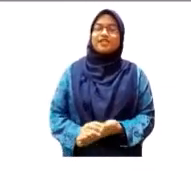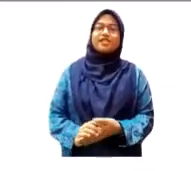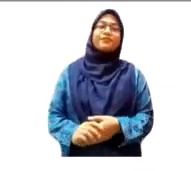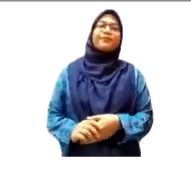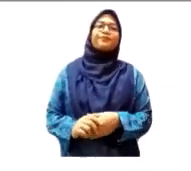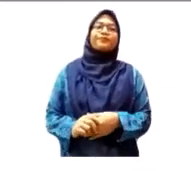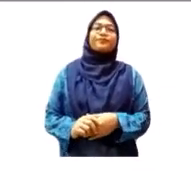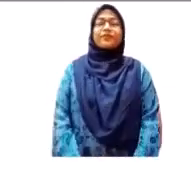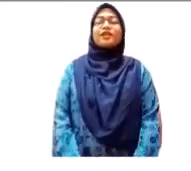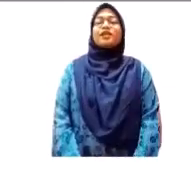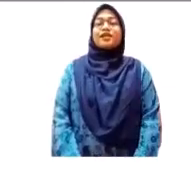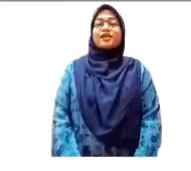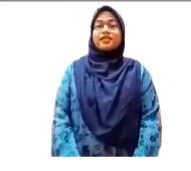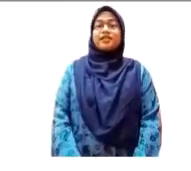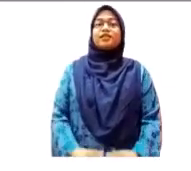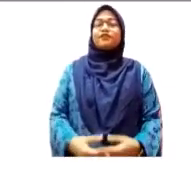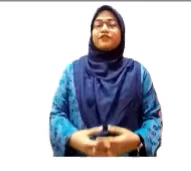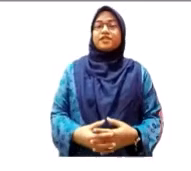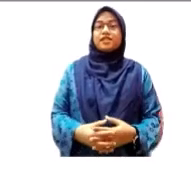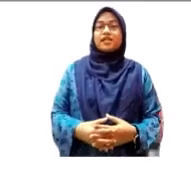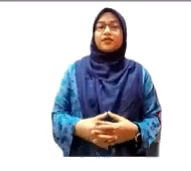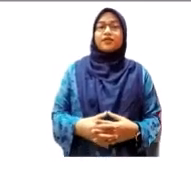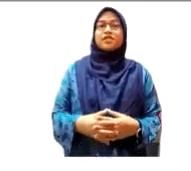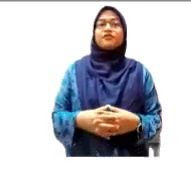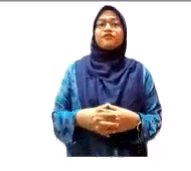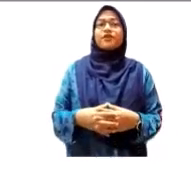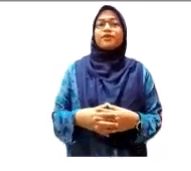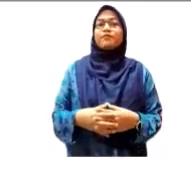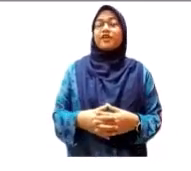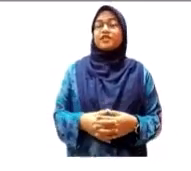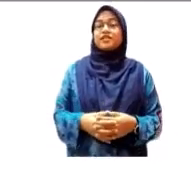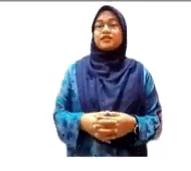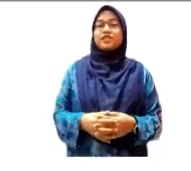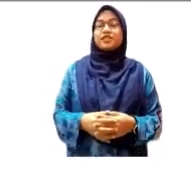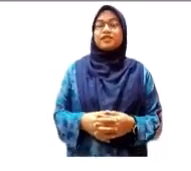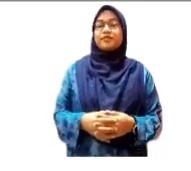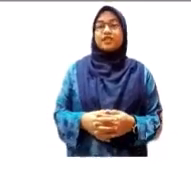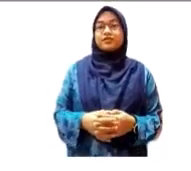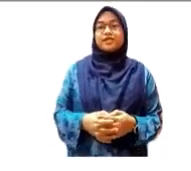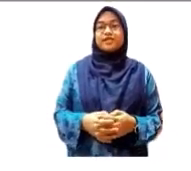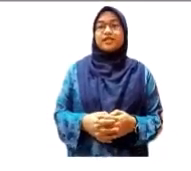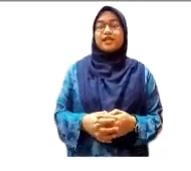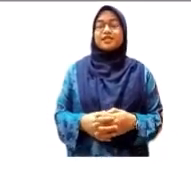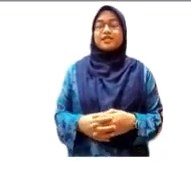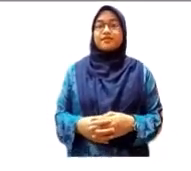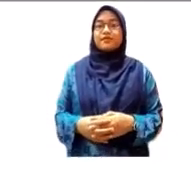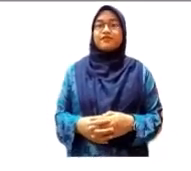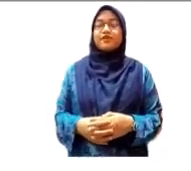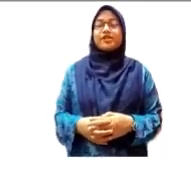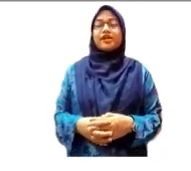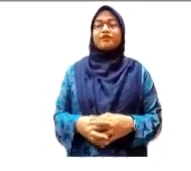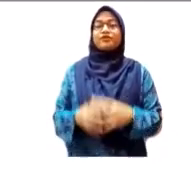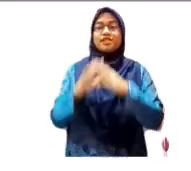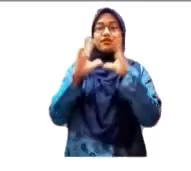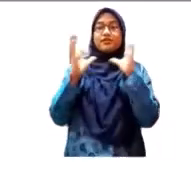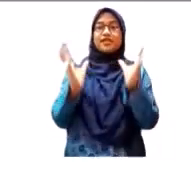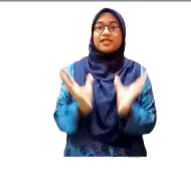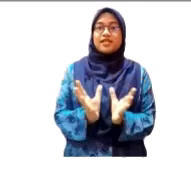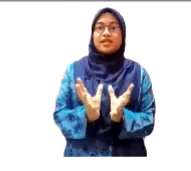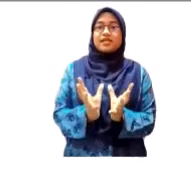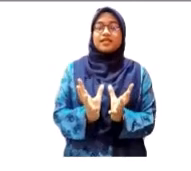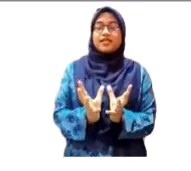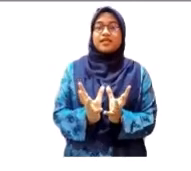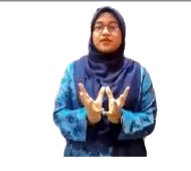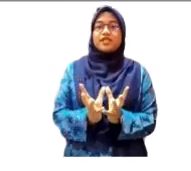Coast Malaysia. Lastly, different sign language from various languages can be included. As I said before, there are no